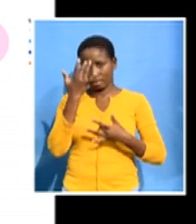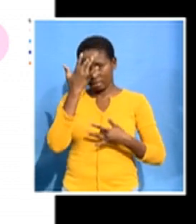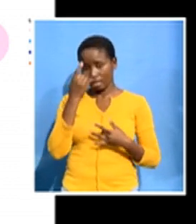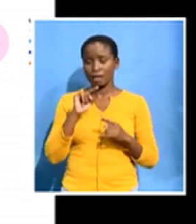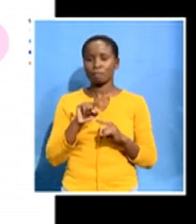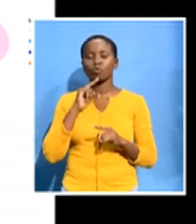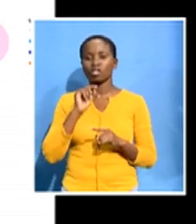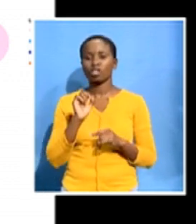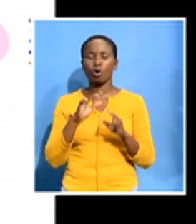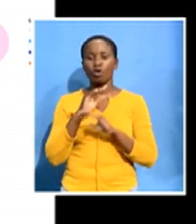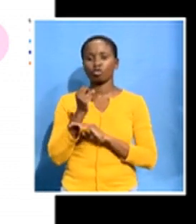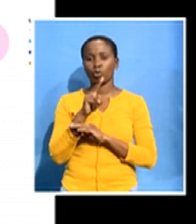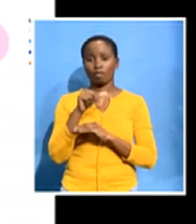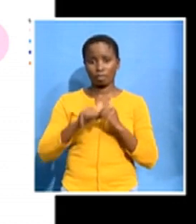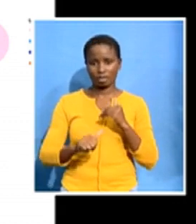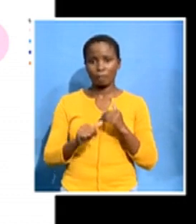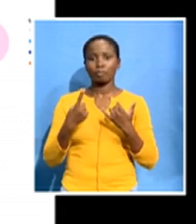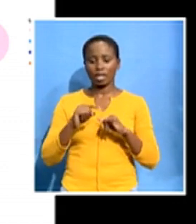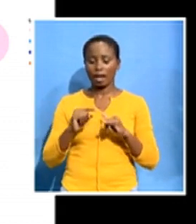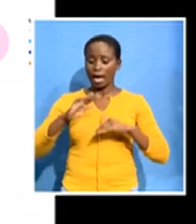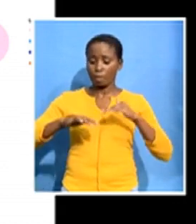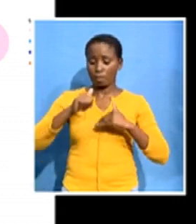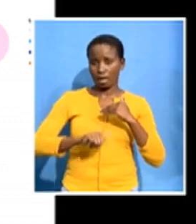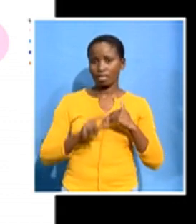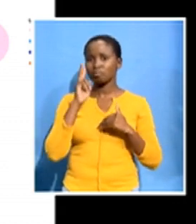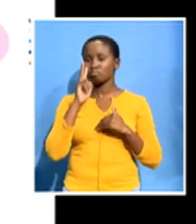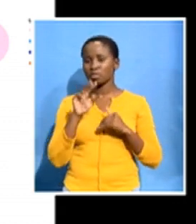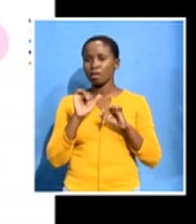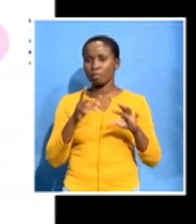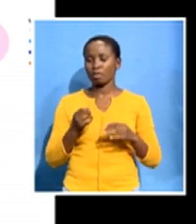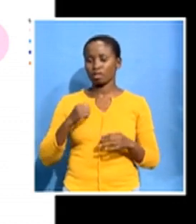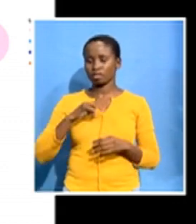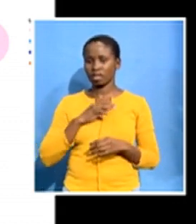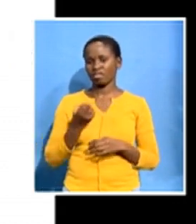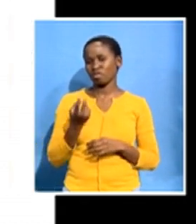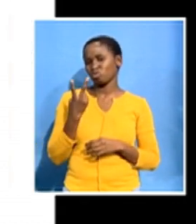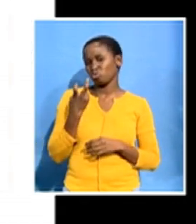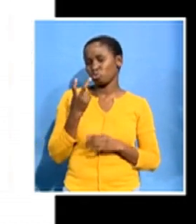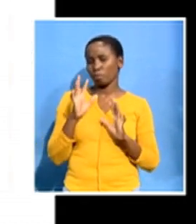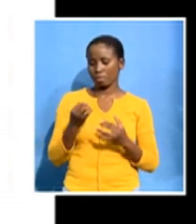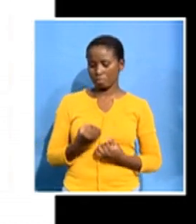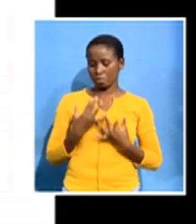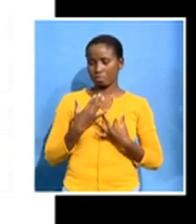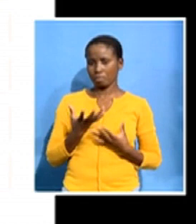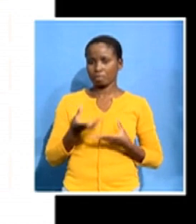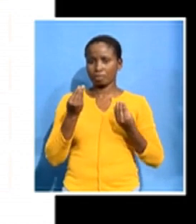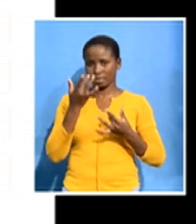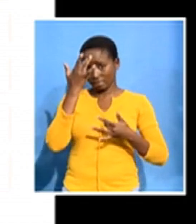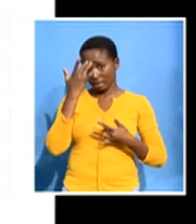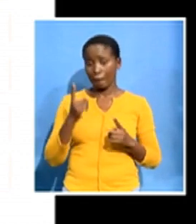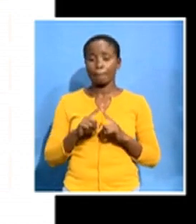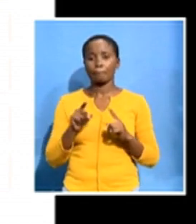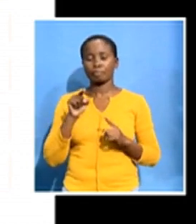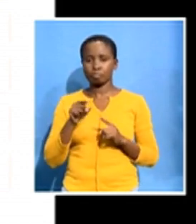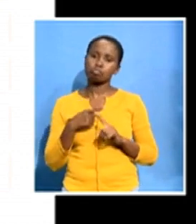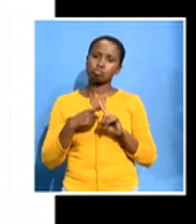we've only seen 2 infections. So this holds very good potential for us. And we'd like to believe it's the early impact